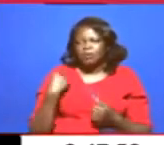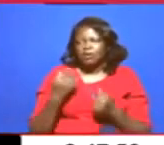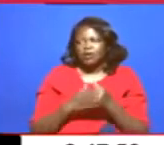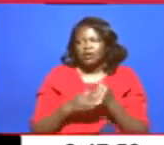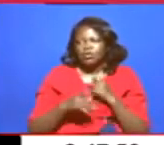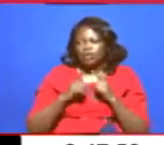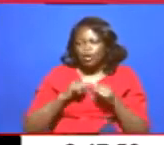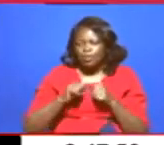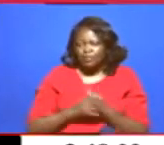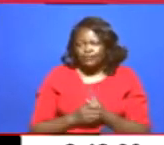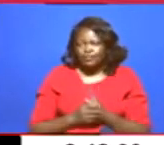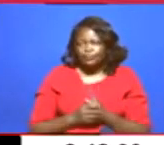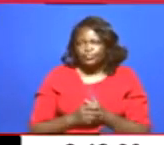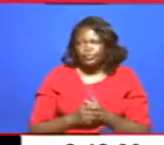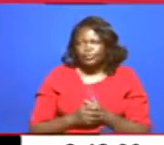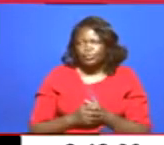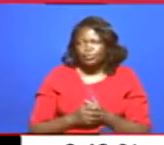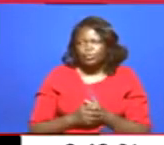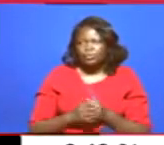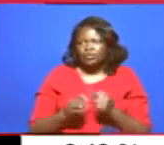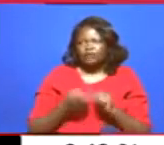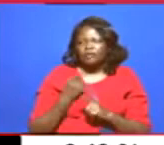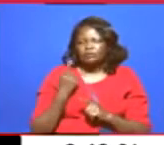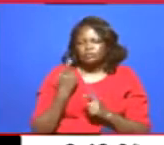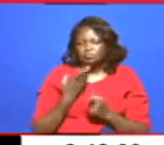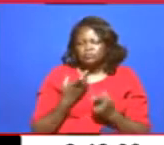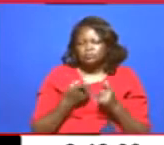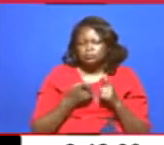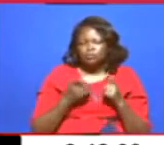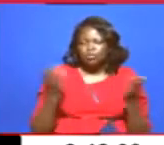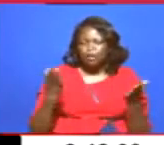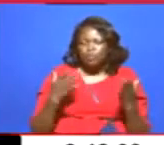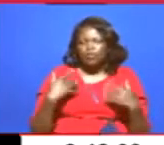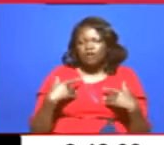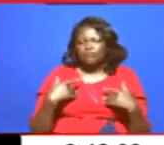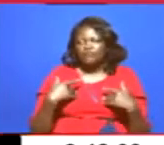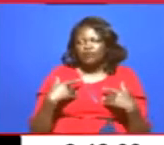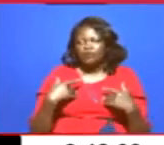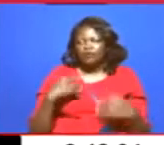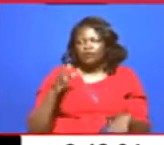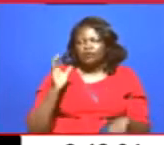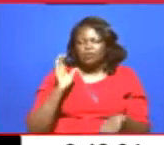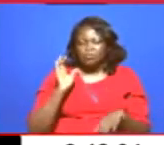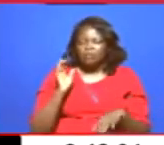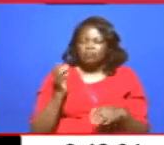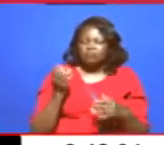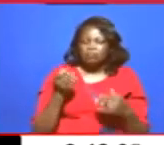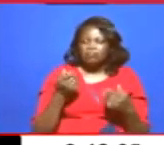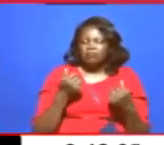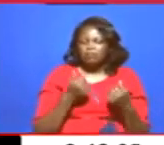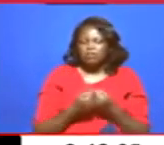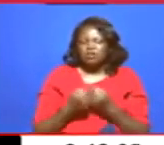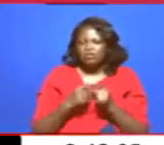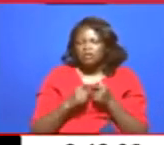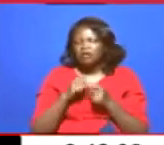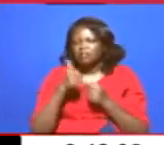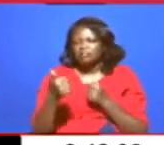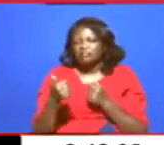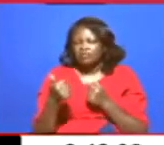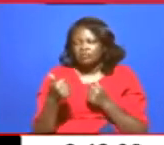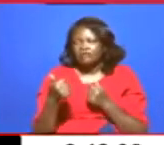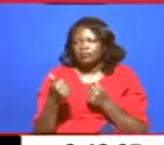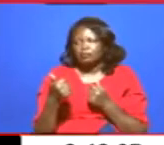to, in the first instance, where you actually get in default. And if you look at that one, on the side